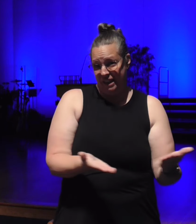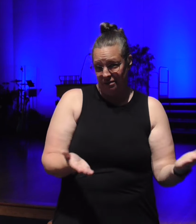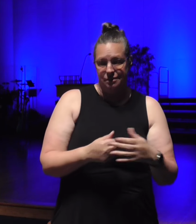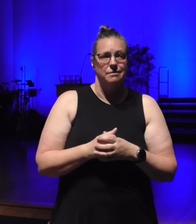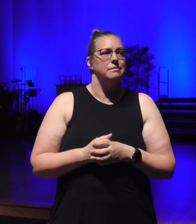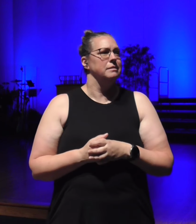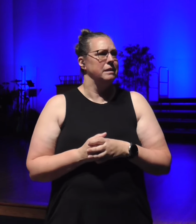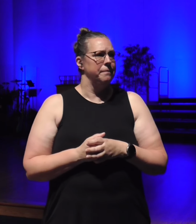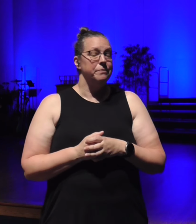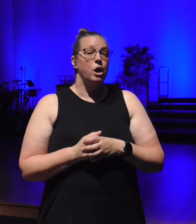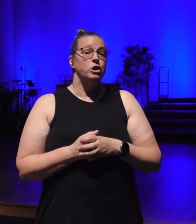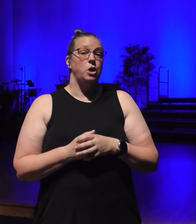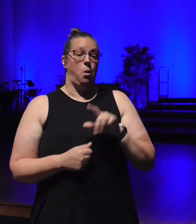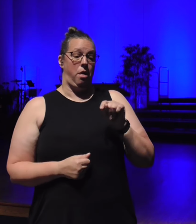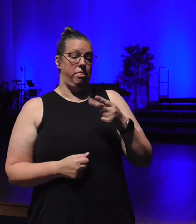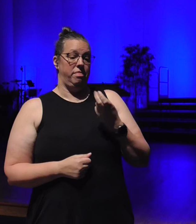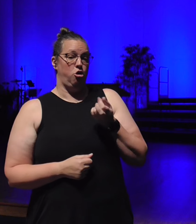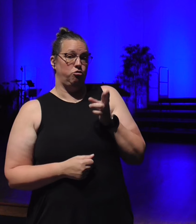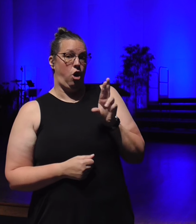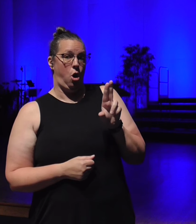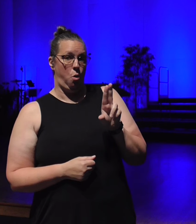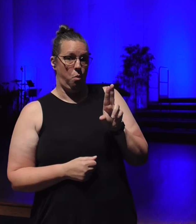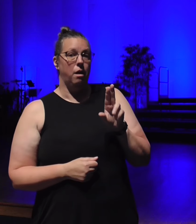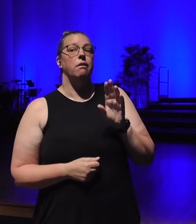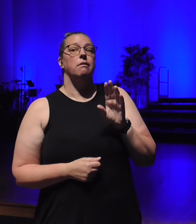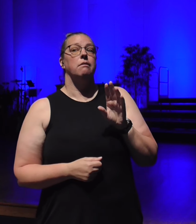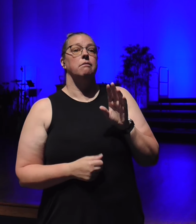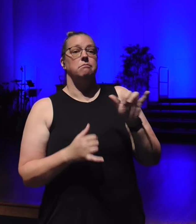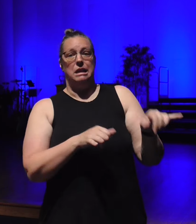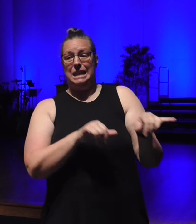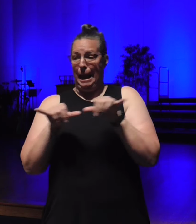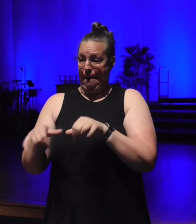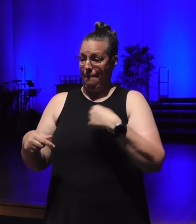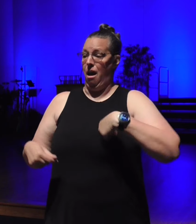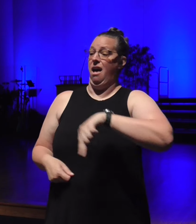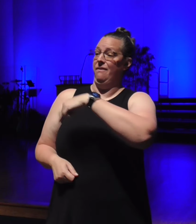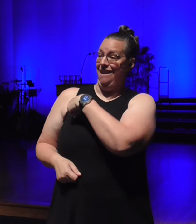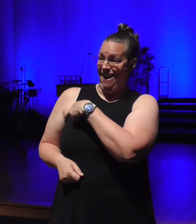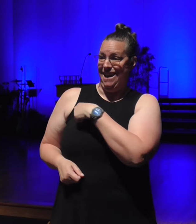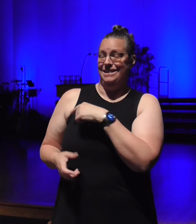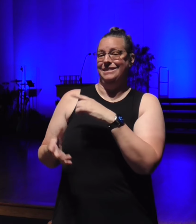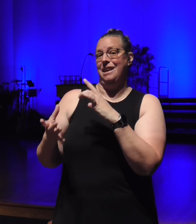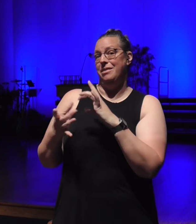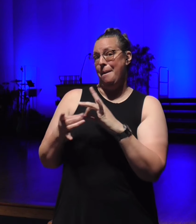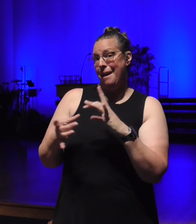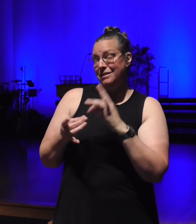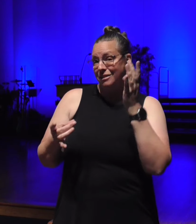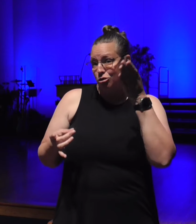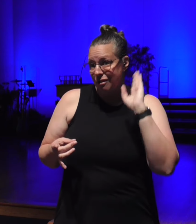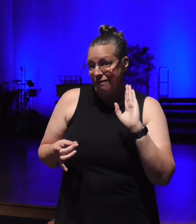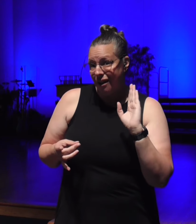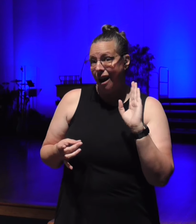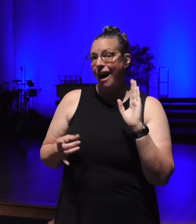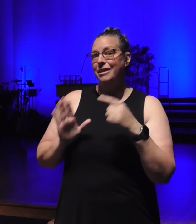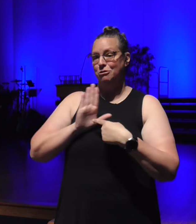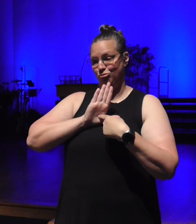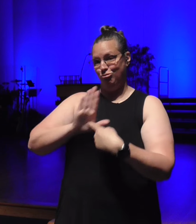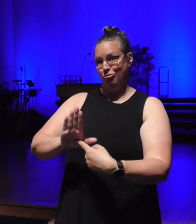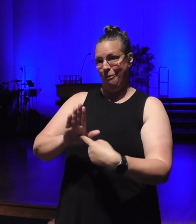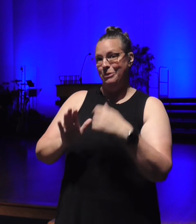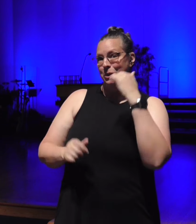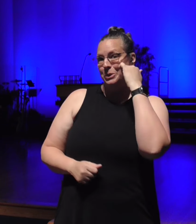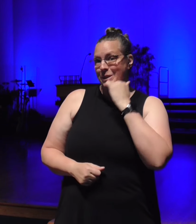So, like Thoreau, all of us can allow the messages of the divine to reveal through the